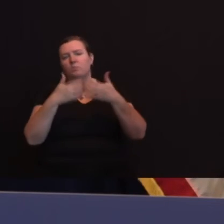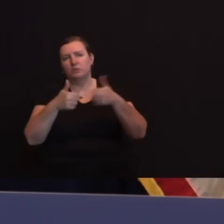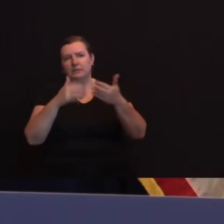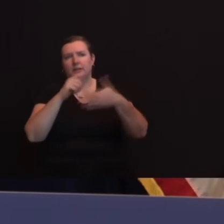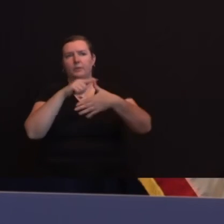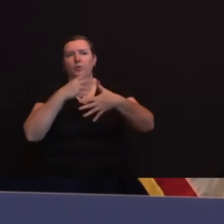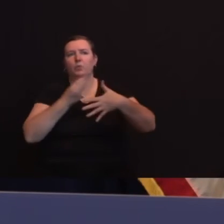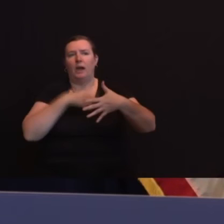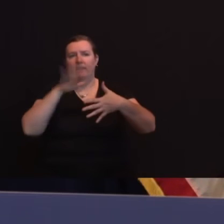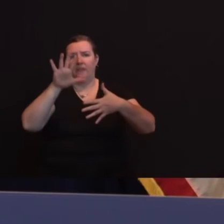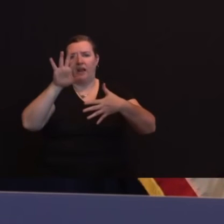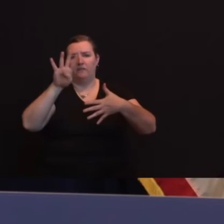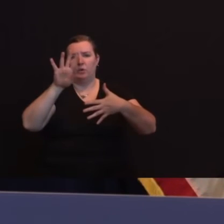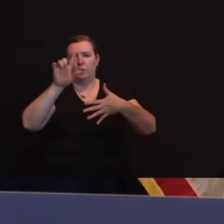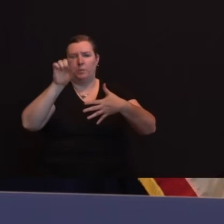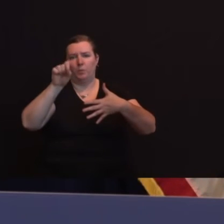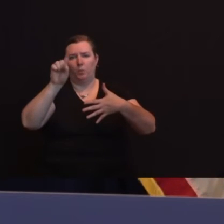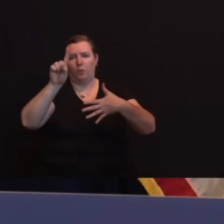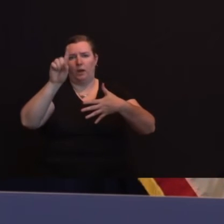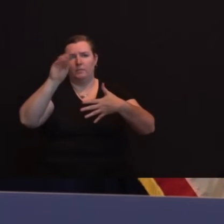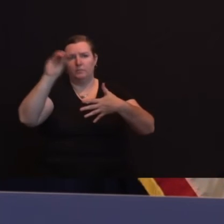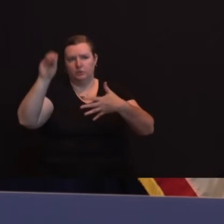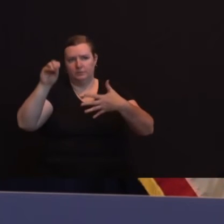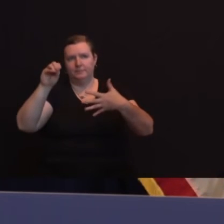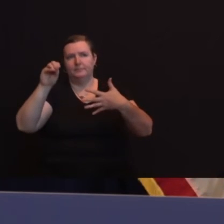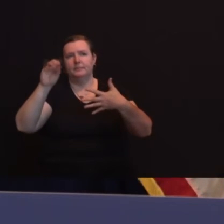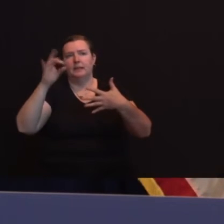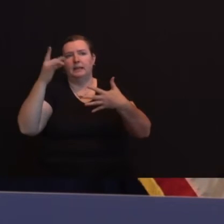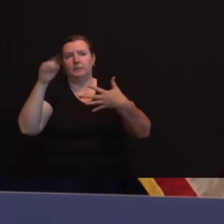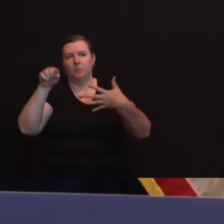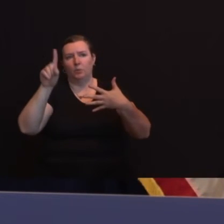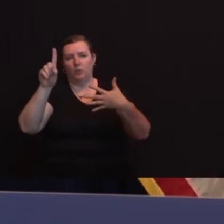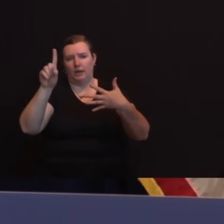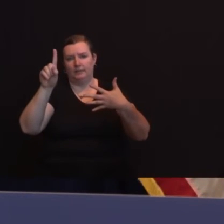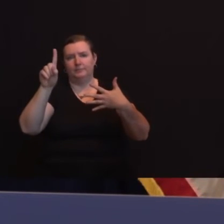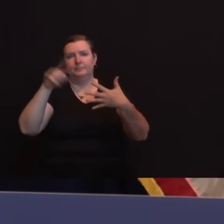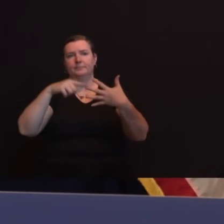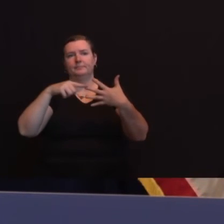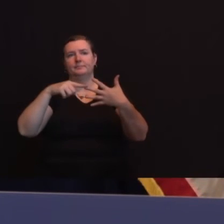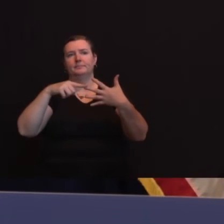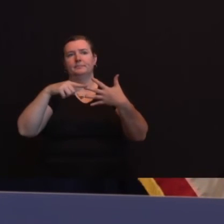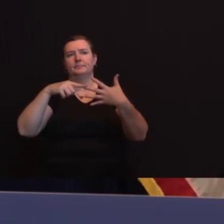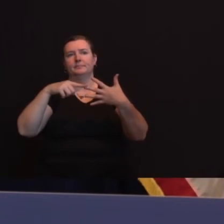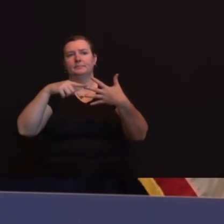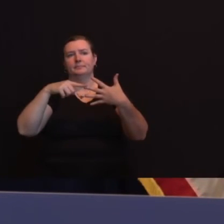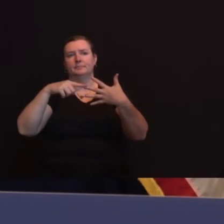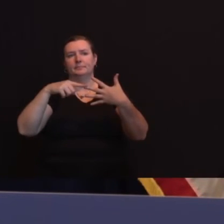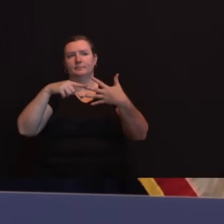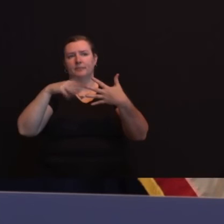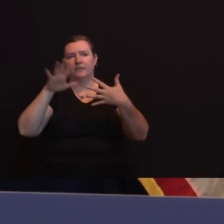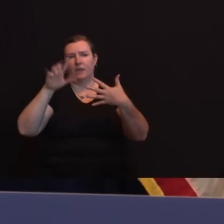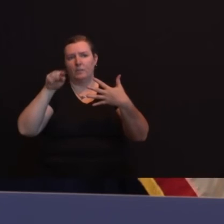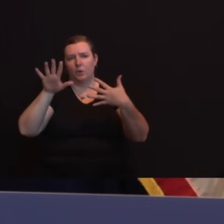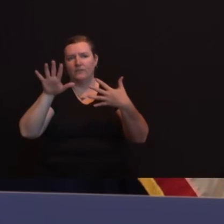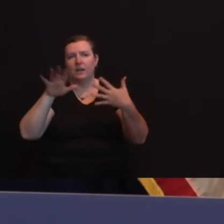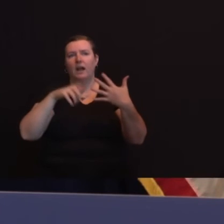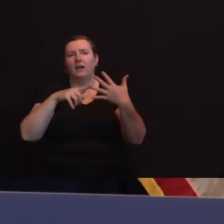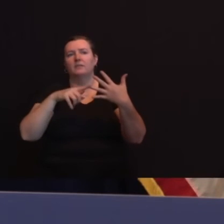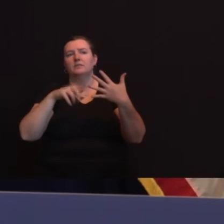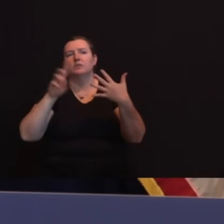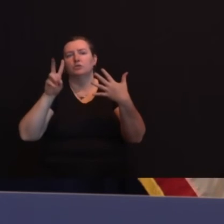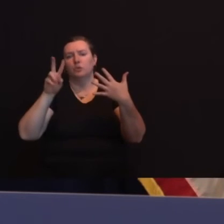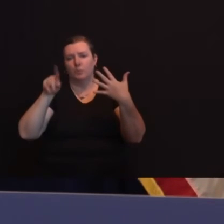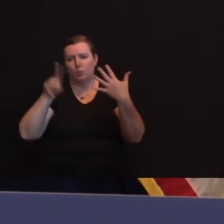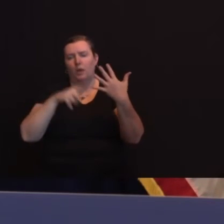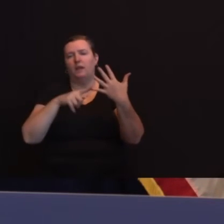black 18.1, Hispanic 20.3, Asian 5.5, other 2.1. At